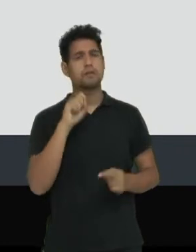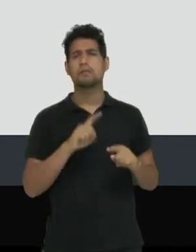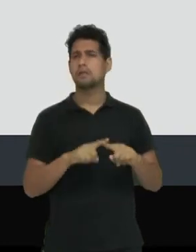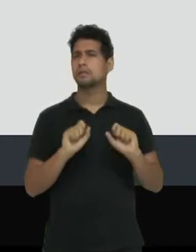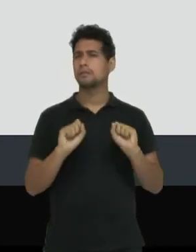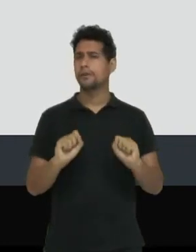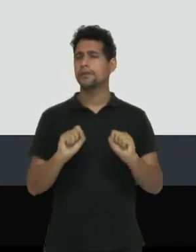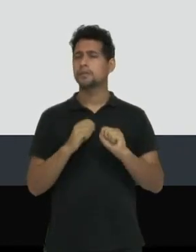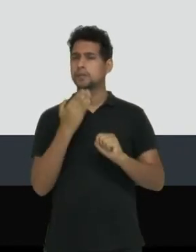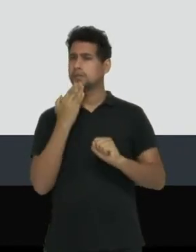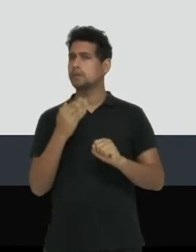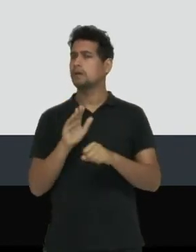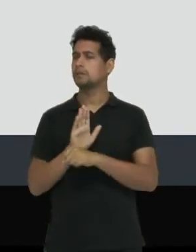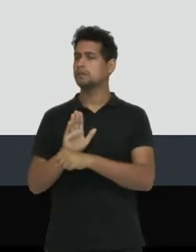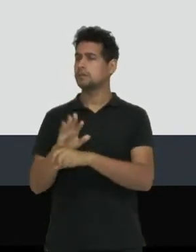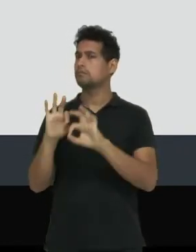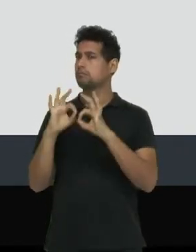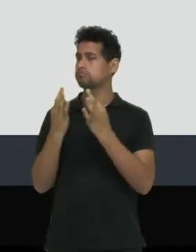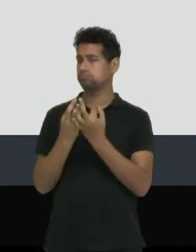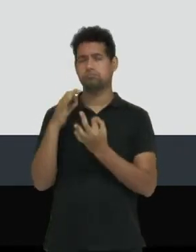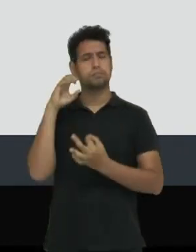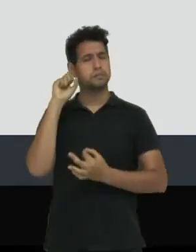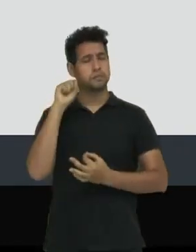para poder dar continuidade.